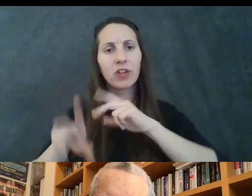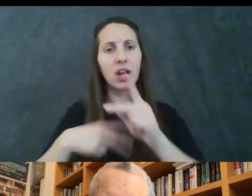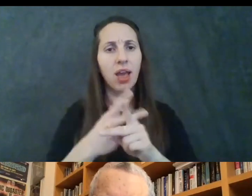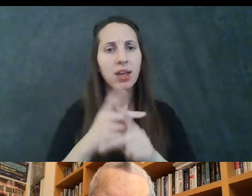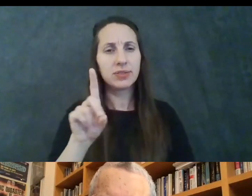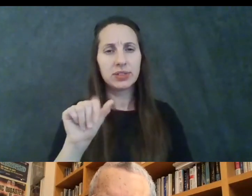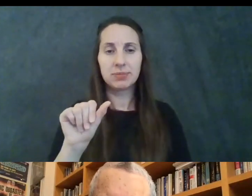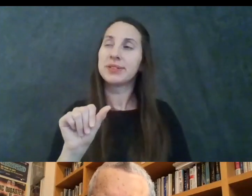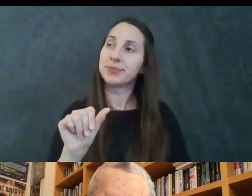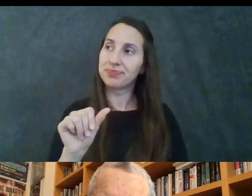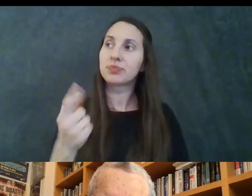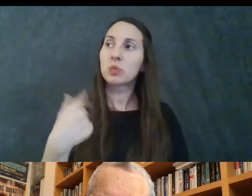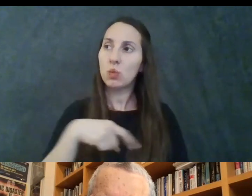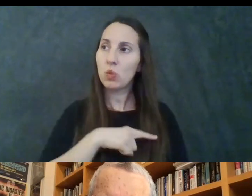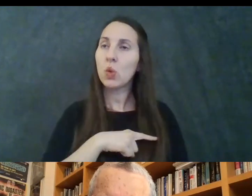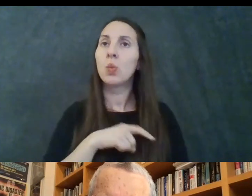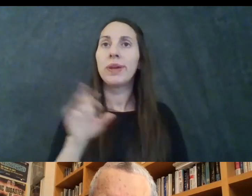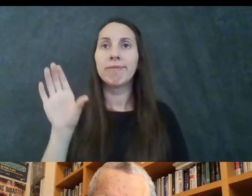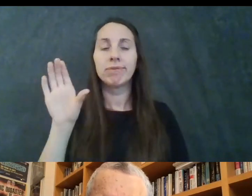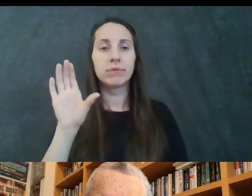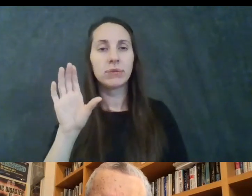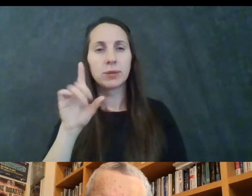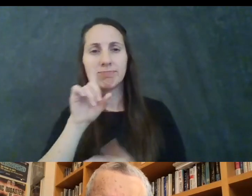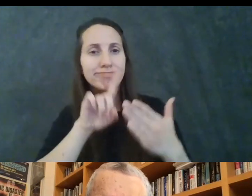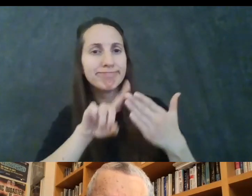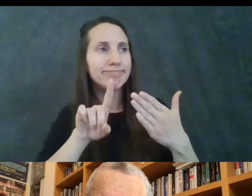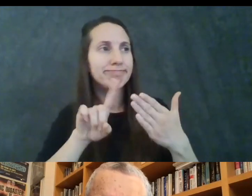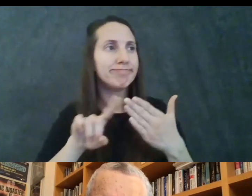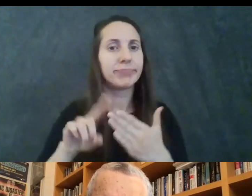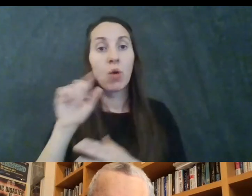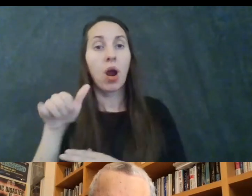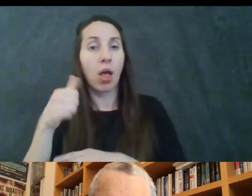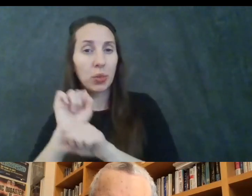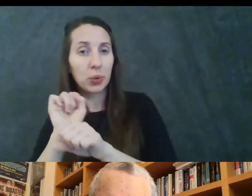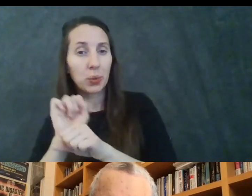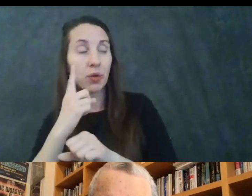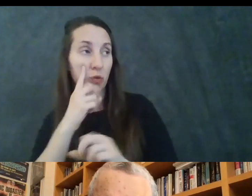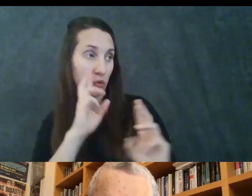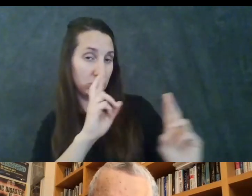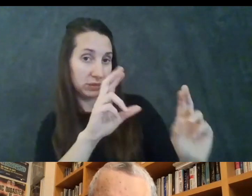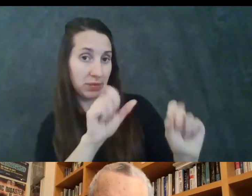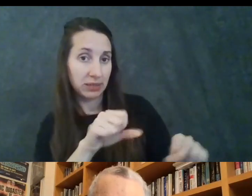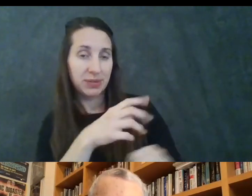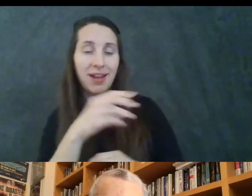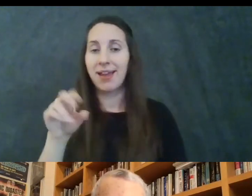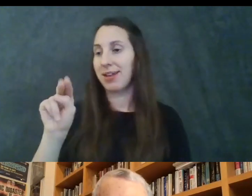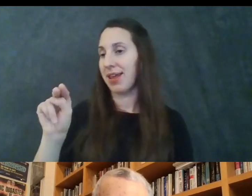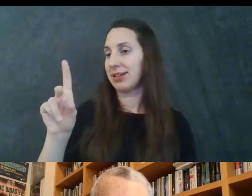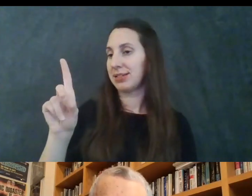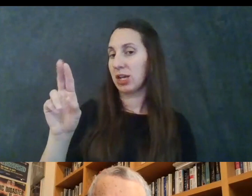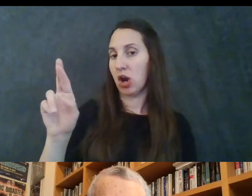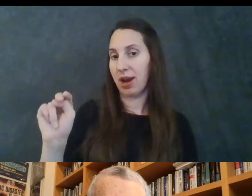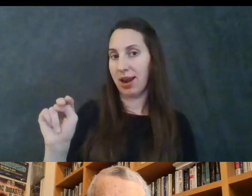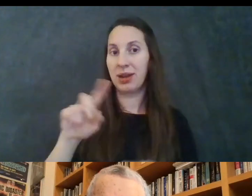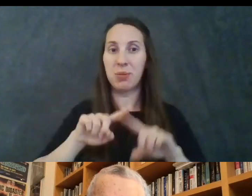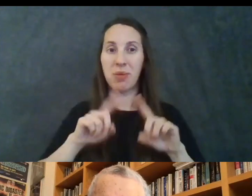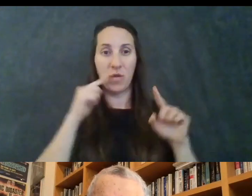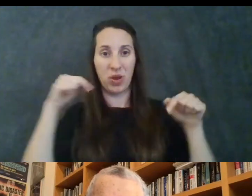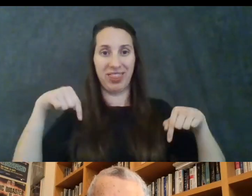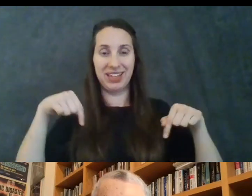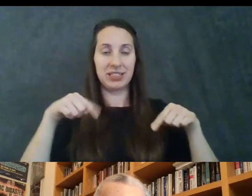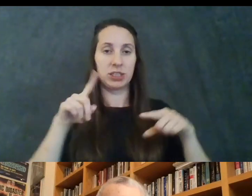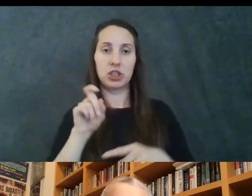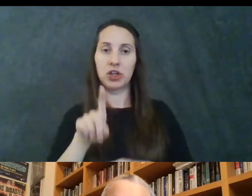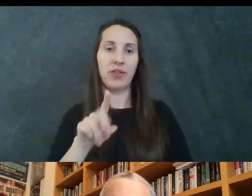that in other work that we've done for both for Respectability and for NDRN, but we did not look at it in this